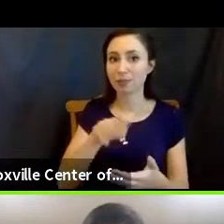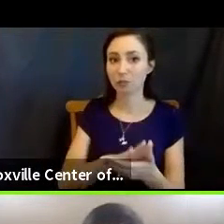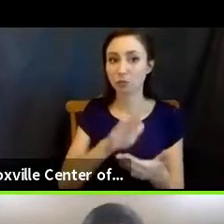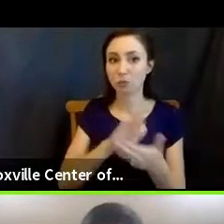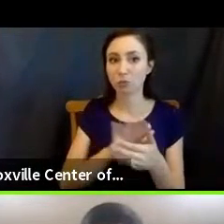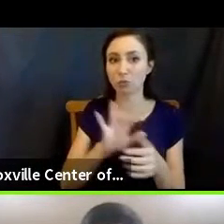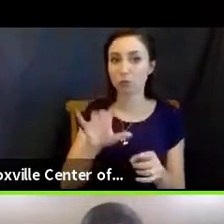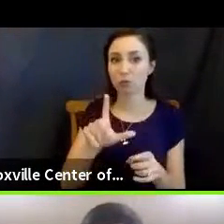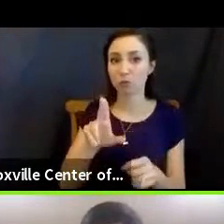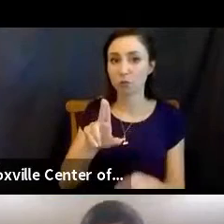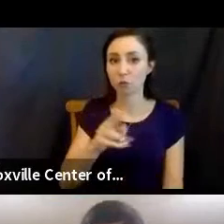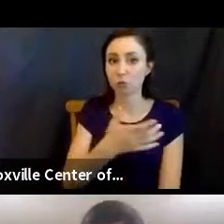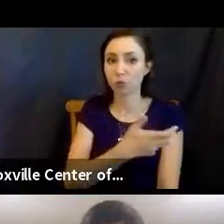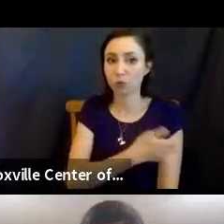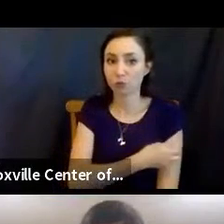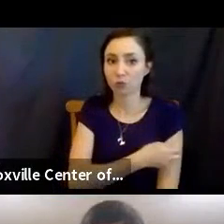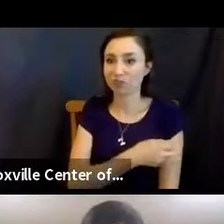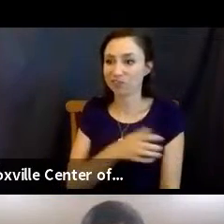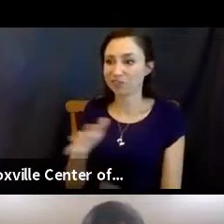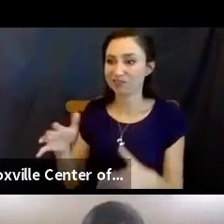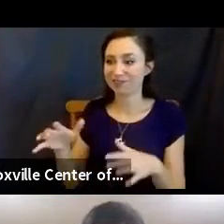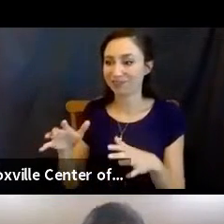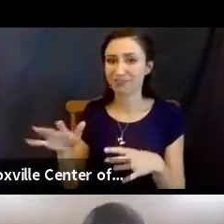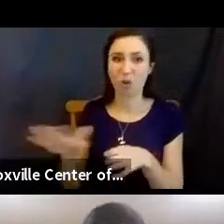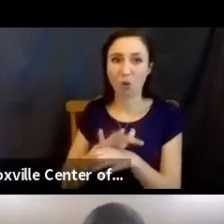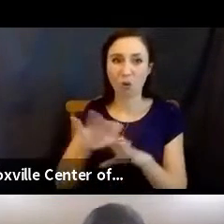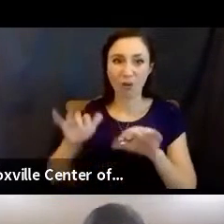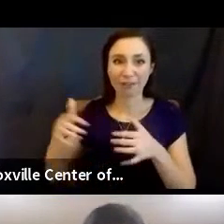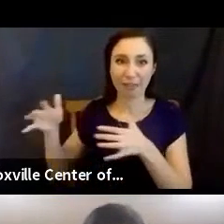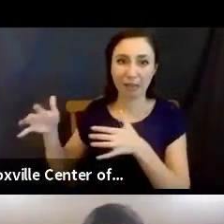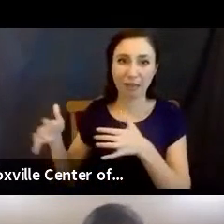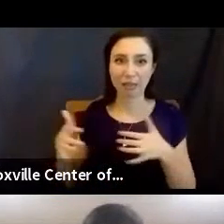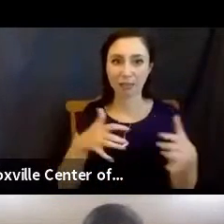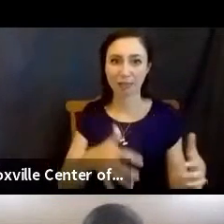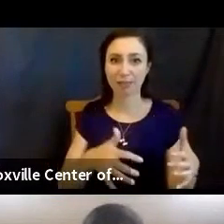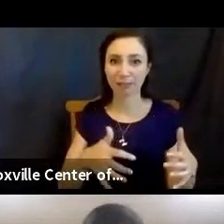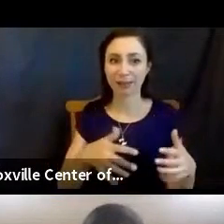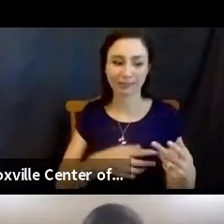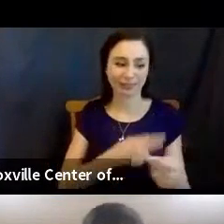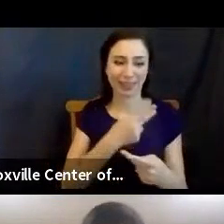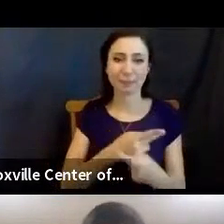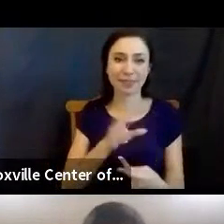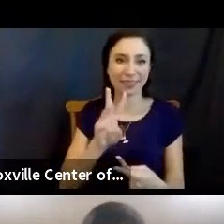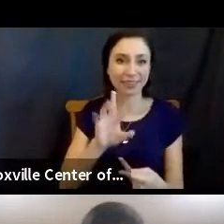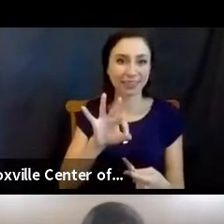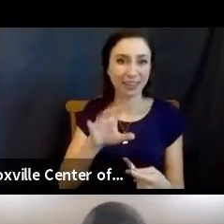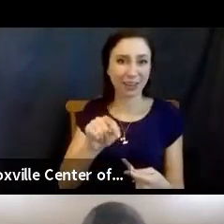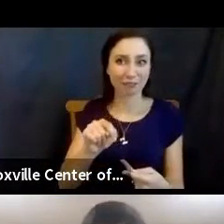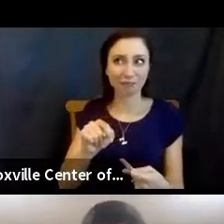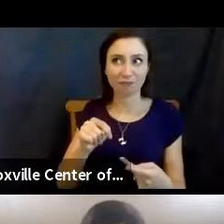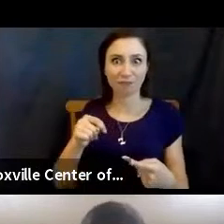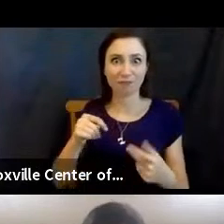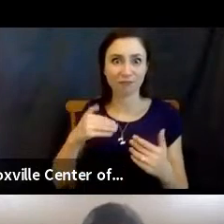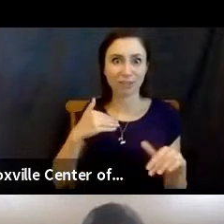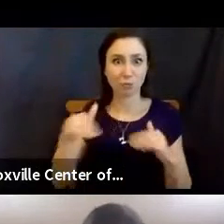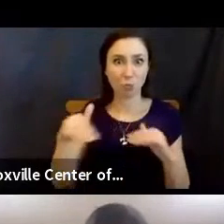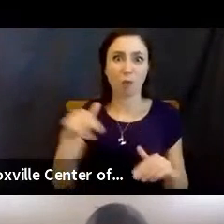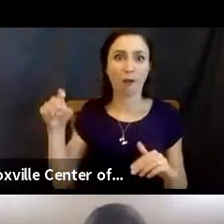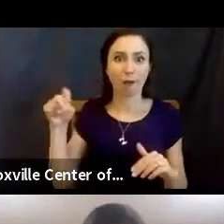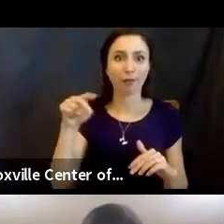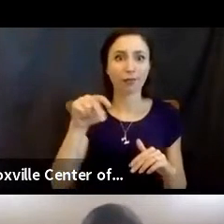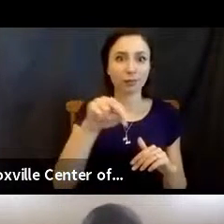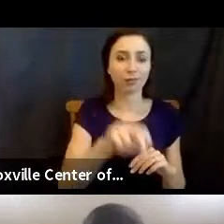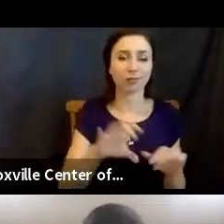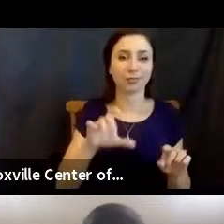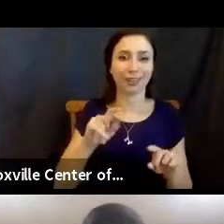we had in the past. You bring a whole classroom down and keeping those kids 6 feet apart going down to the clinic is a real challenge. So